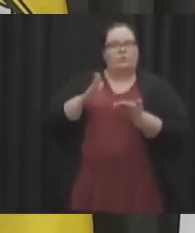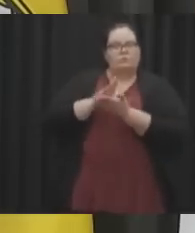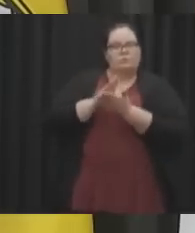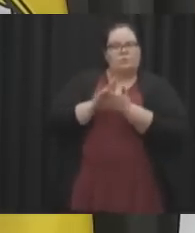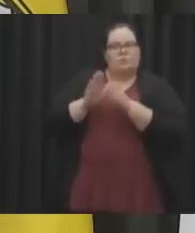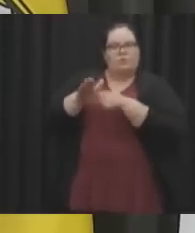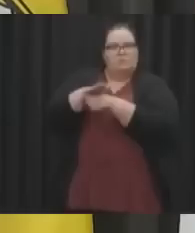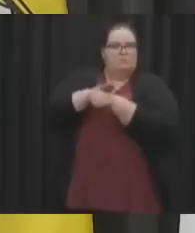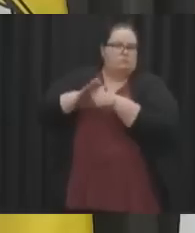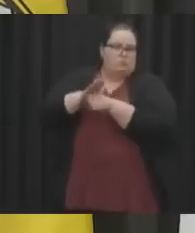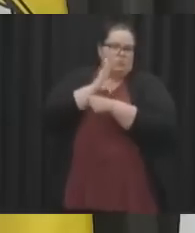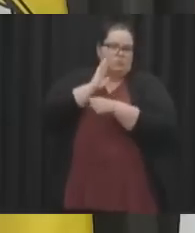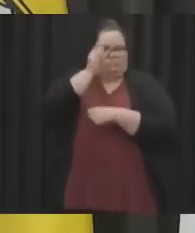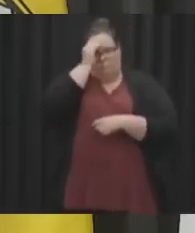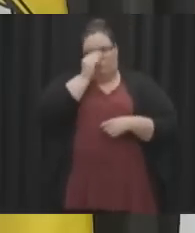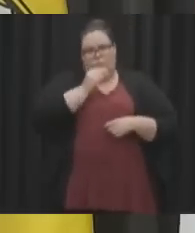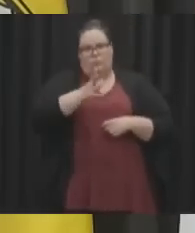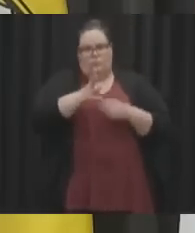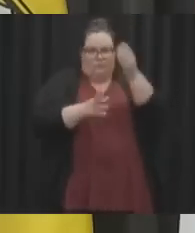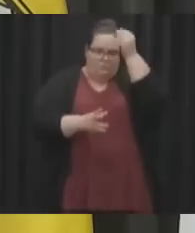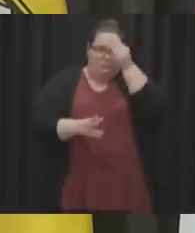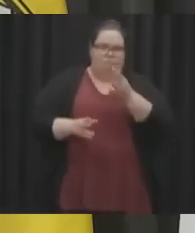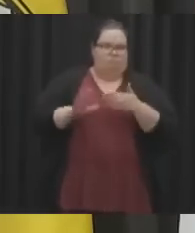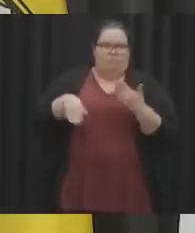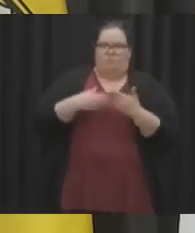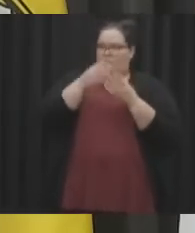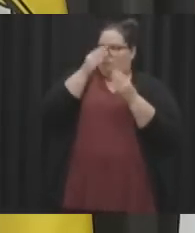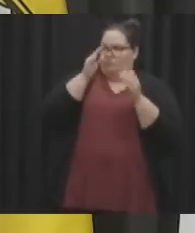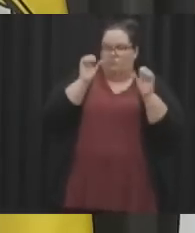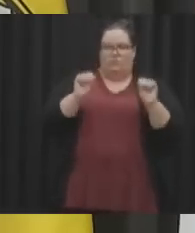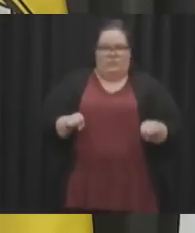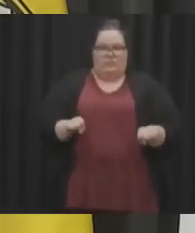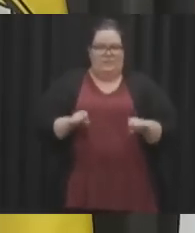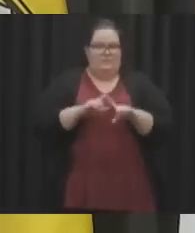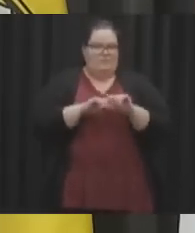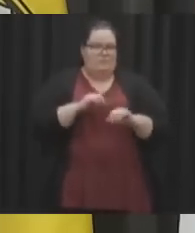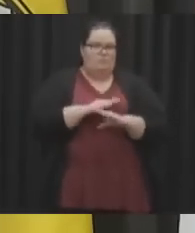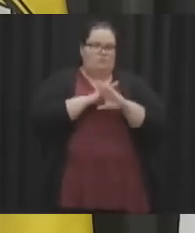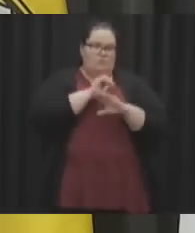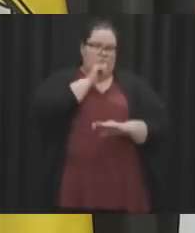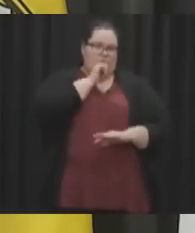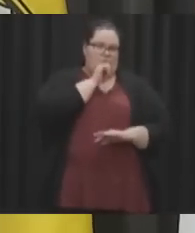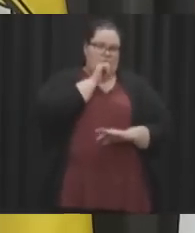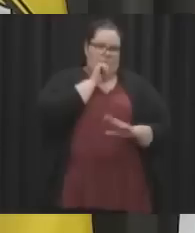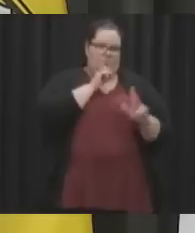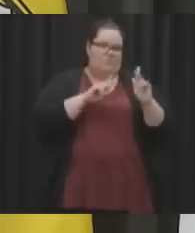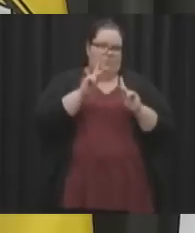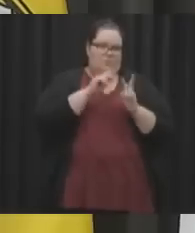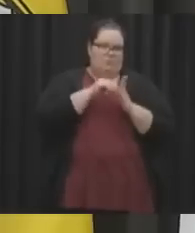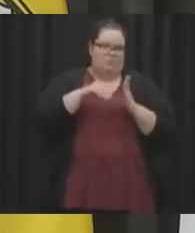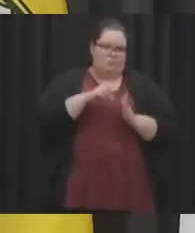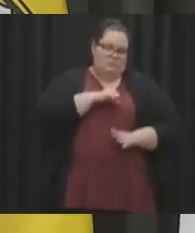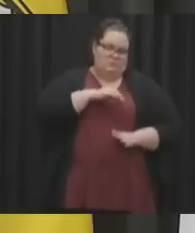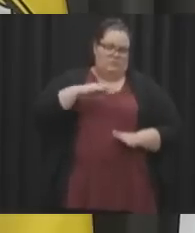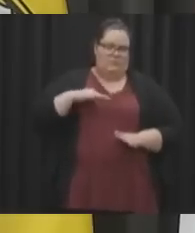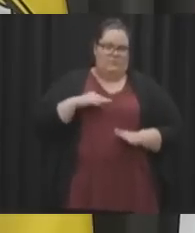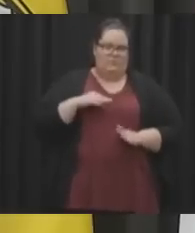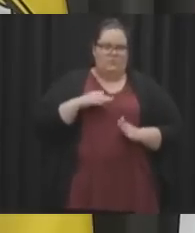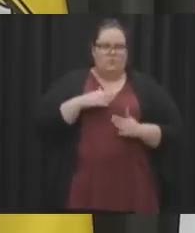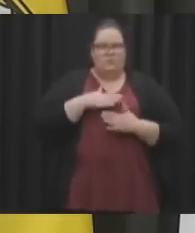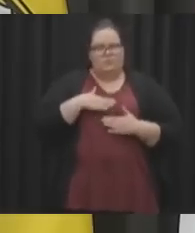this week, Premier Higgs announced a mandatory mask policy and reiterate again how for all of us across the